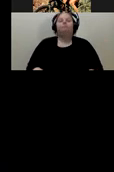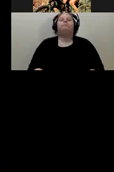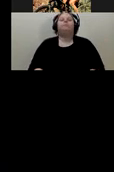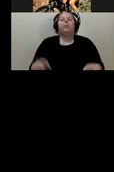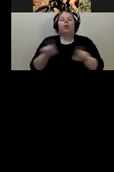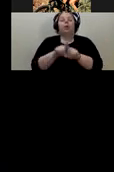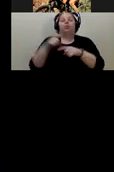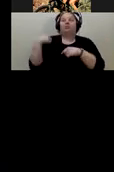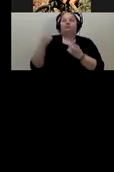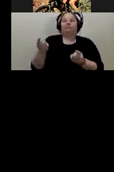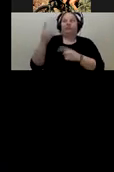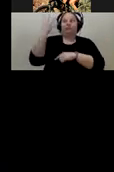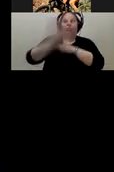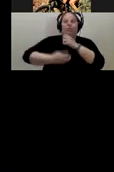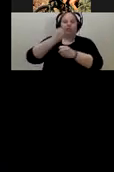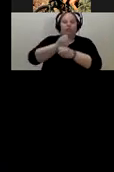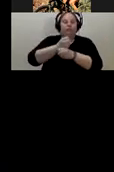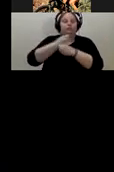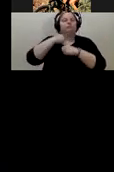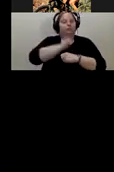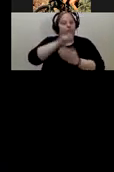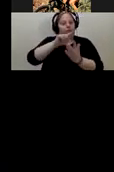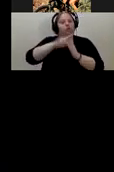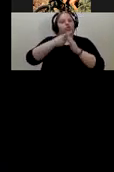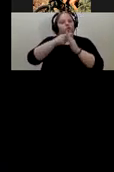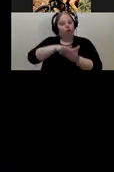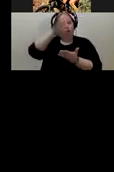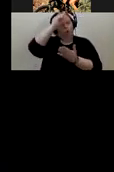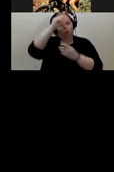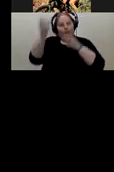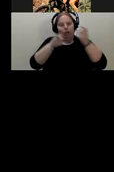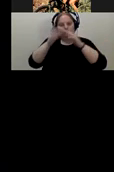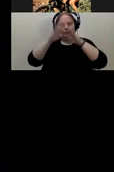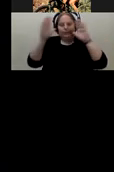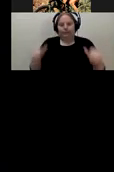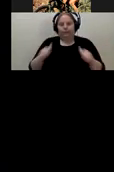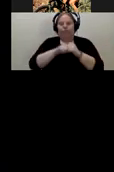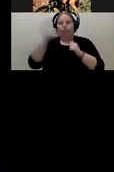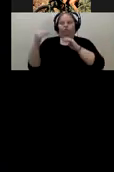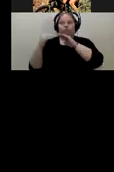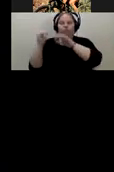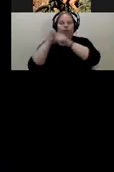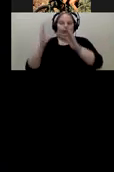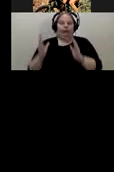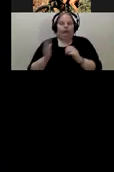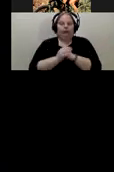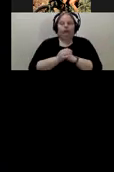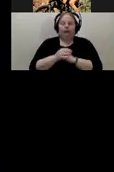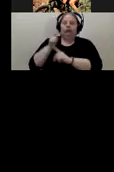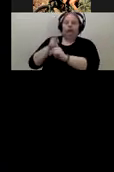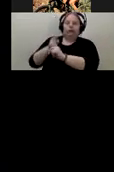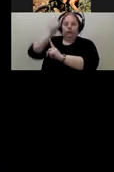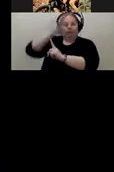in the last 4 years, started a learning management system with a colleague of mine. He is the